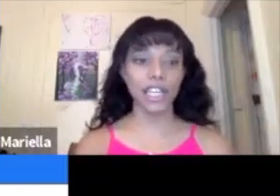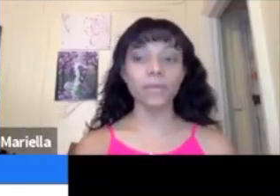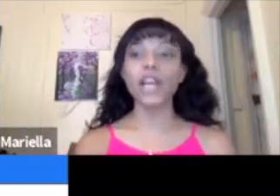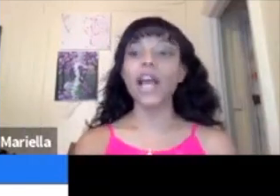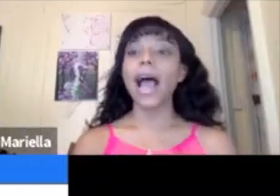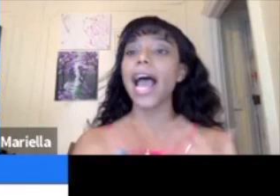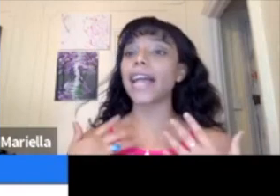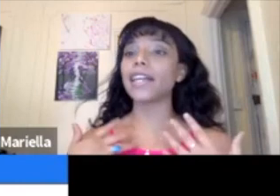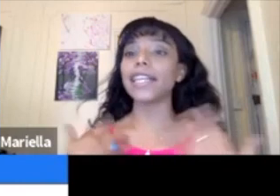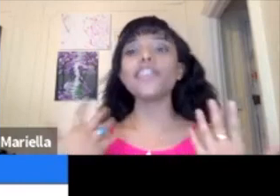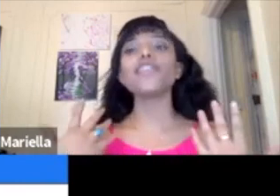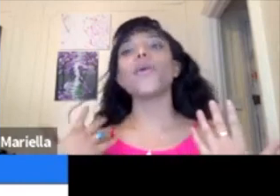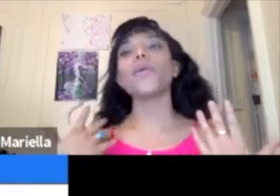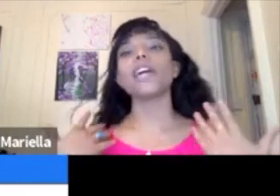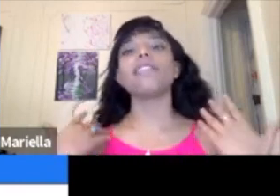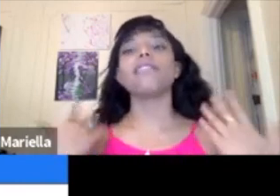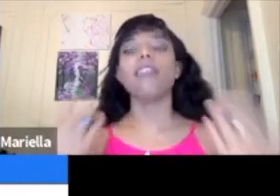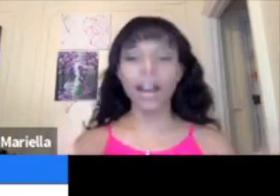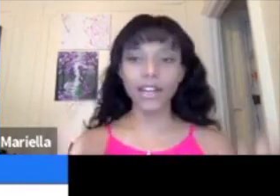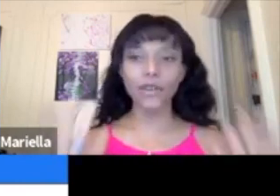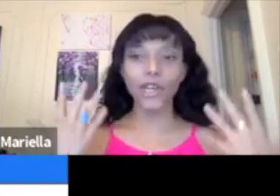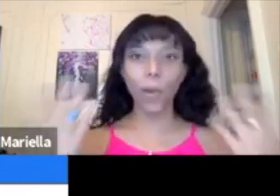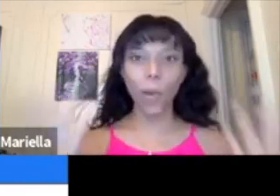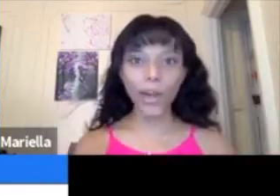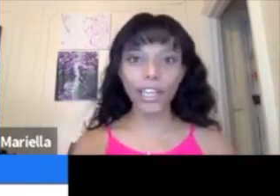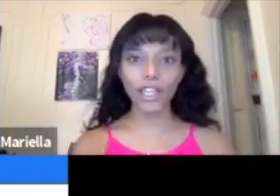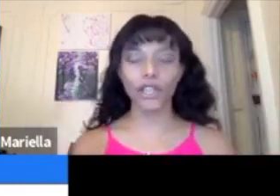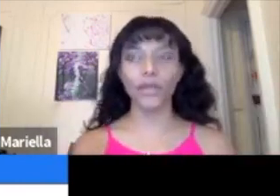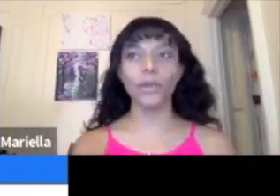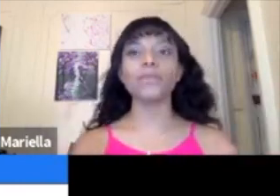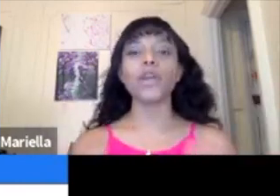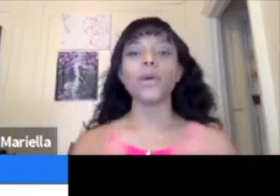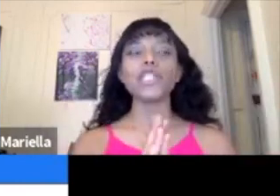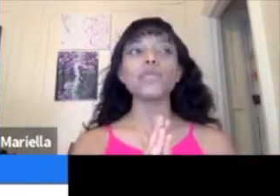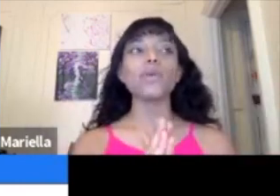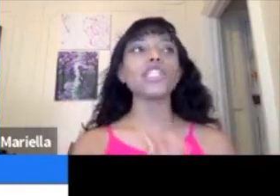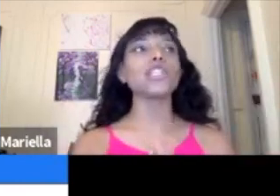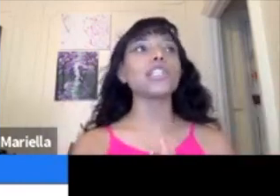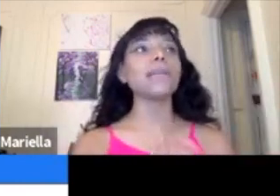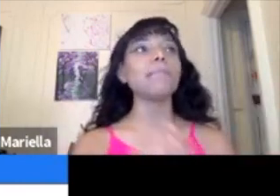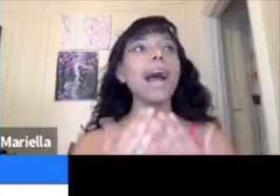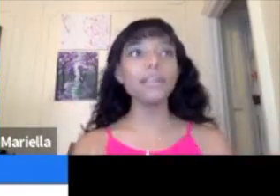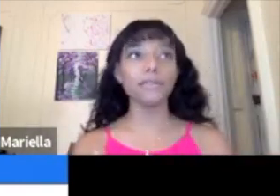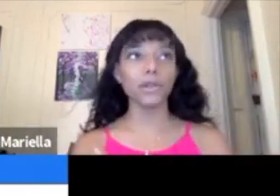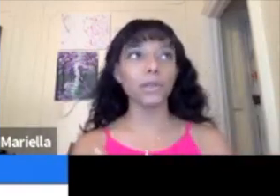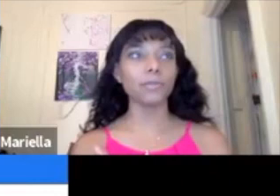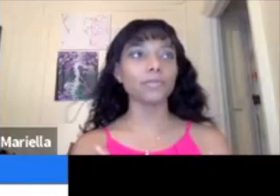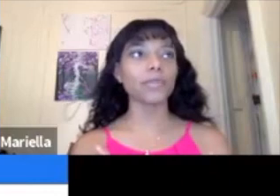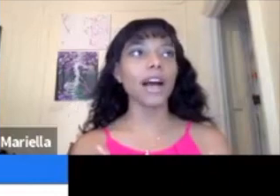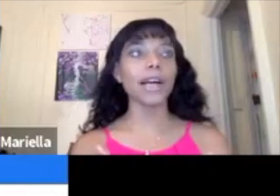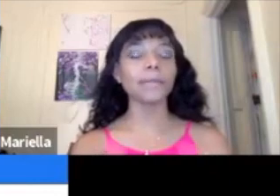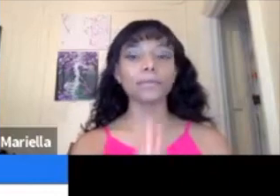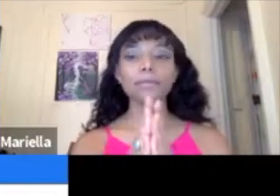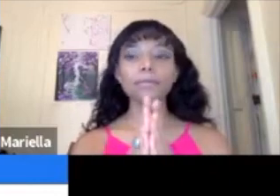presentation. And even though we are not recording you, we just want you to be mindful